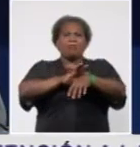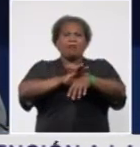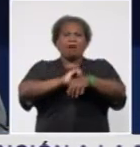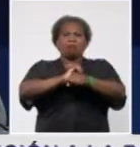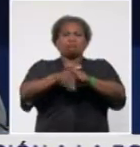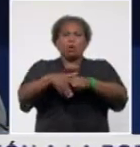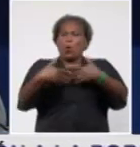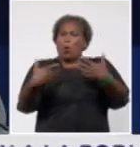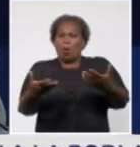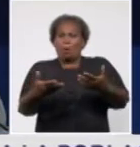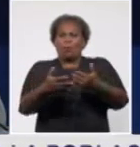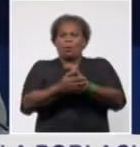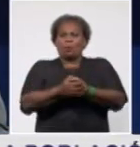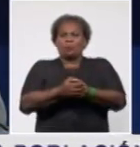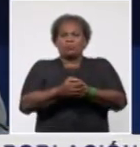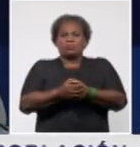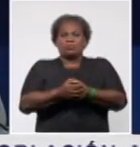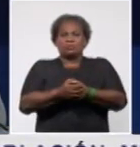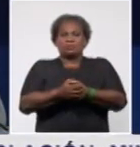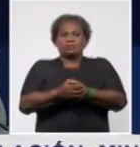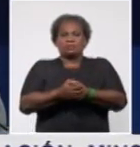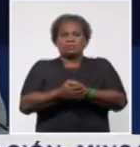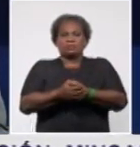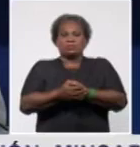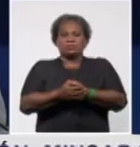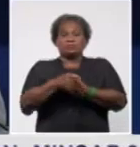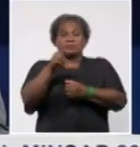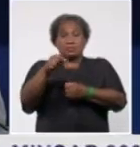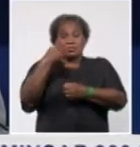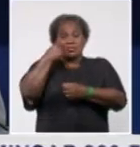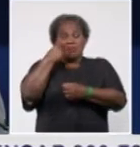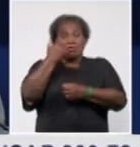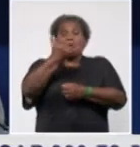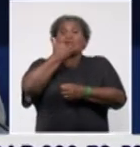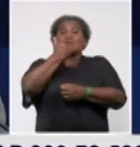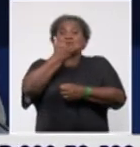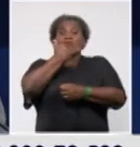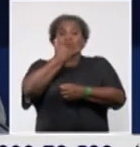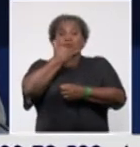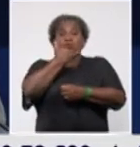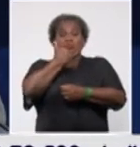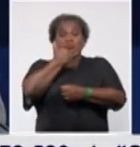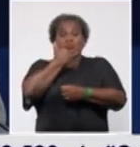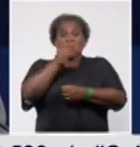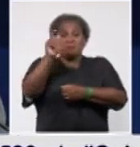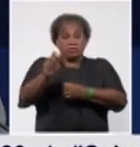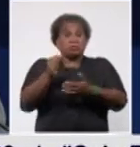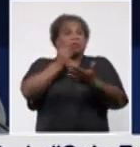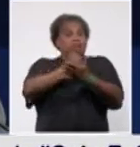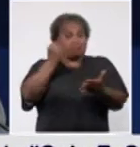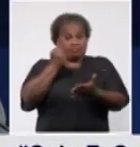per 100,000 inhabitants over the last 15 days, with